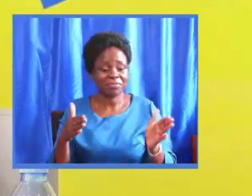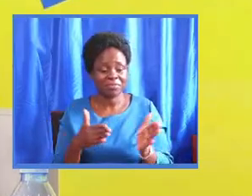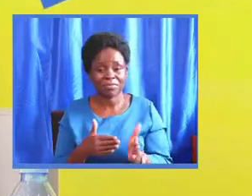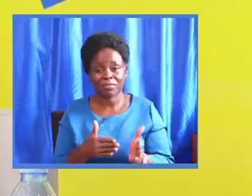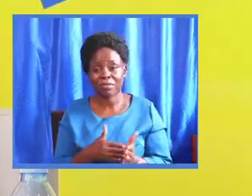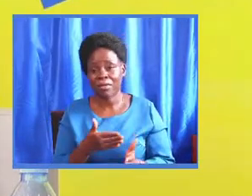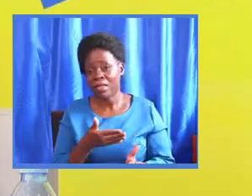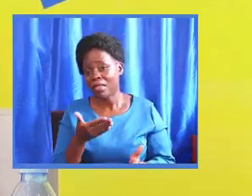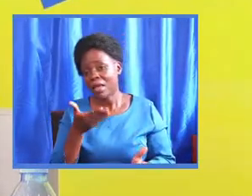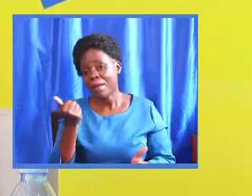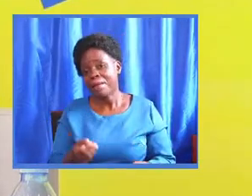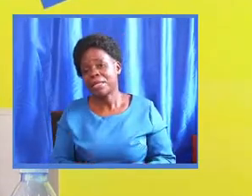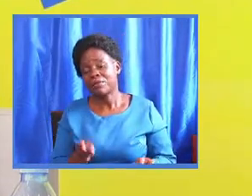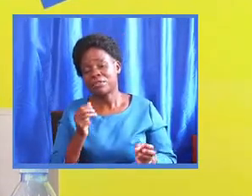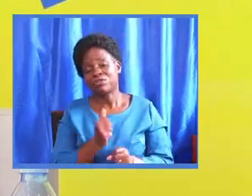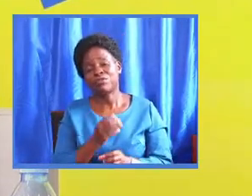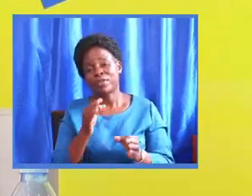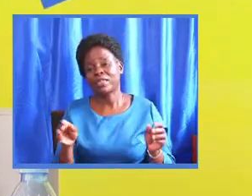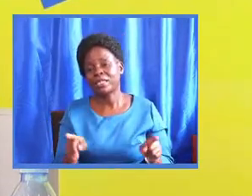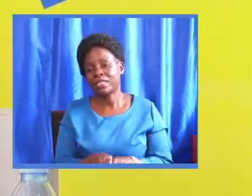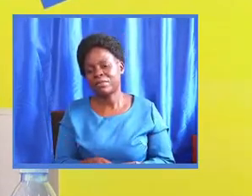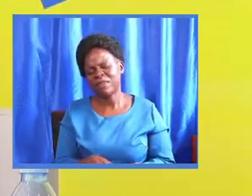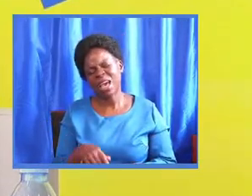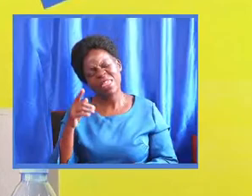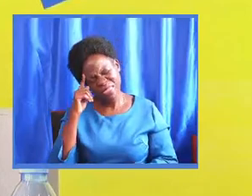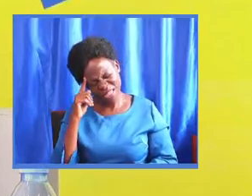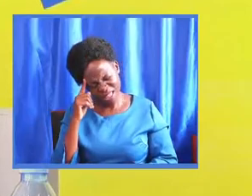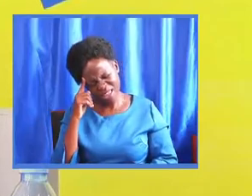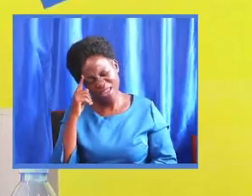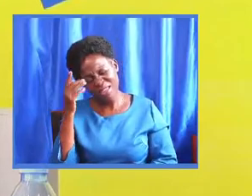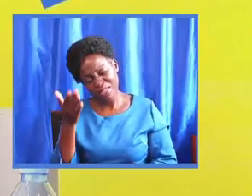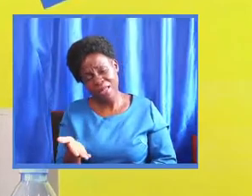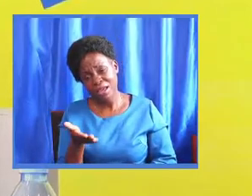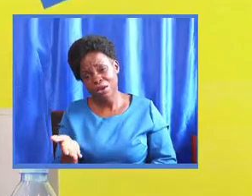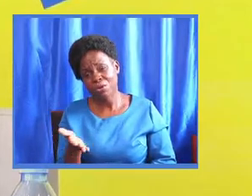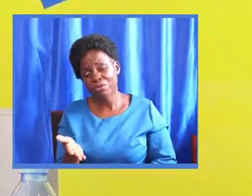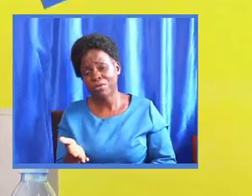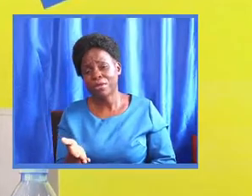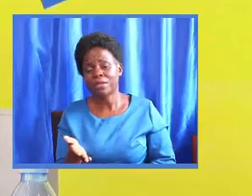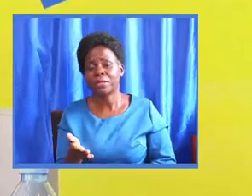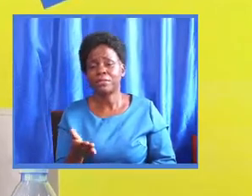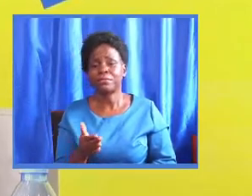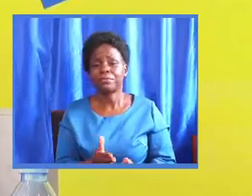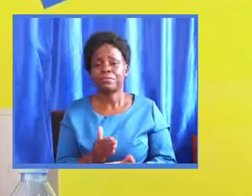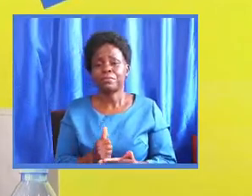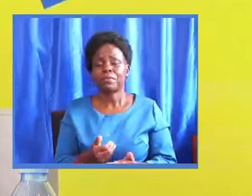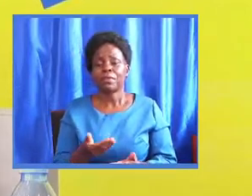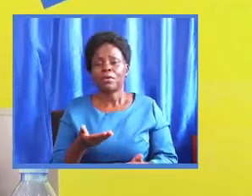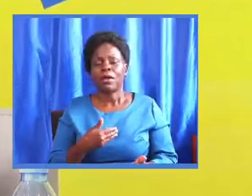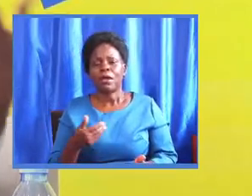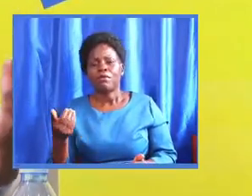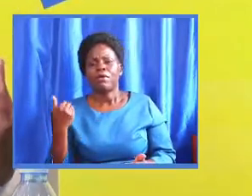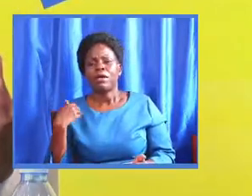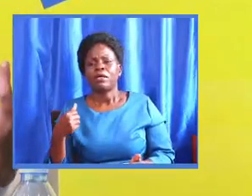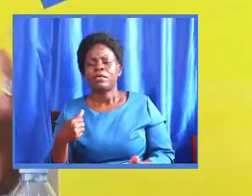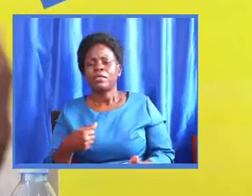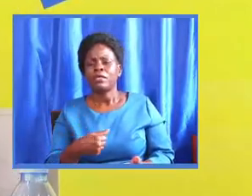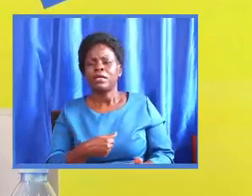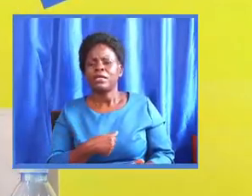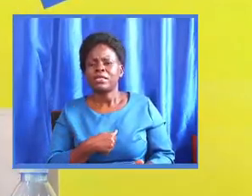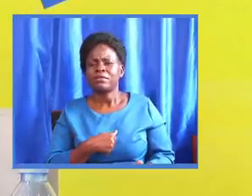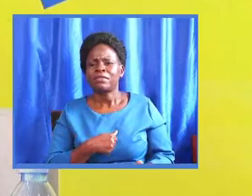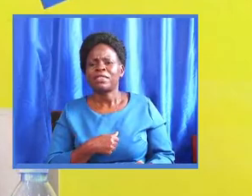better ways of doing things like this? Yes, I think there could be. I definitely think there could be, because we have to ask ourselves if the incentives are